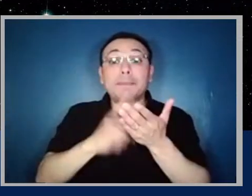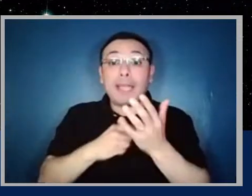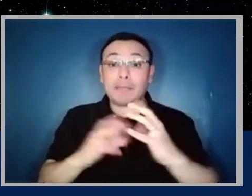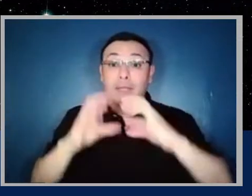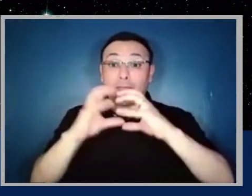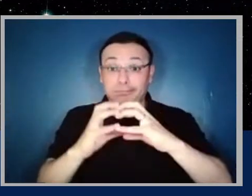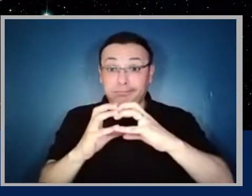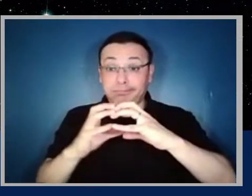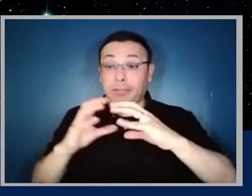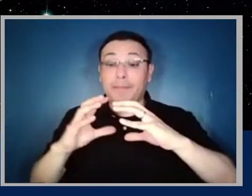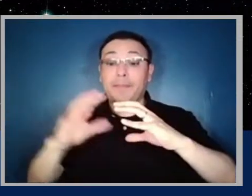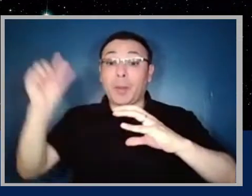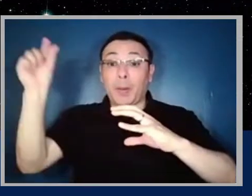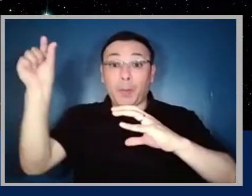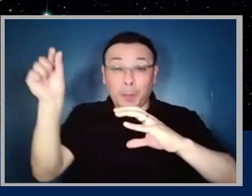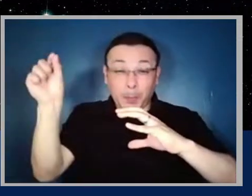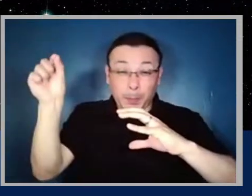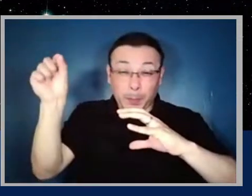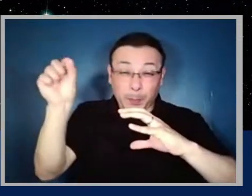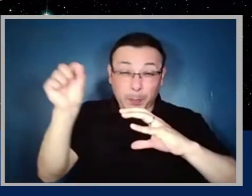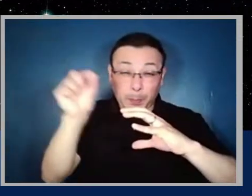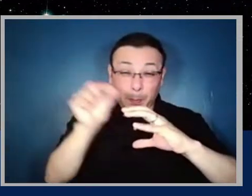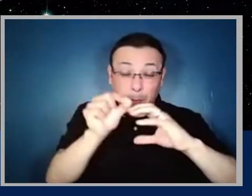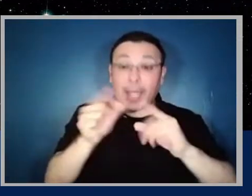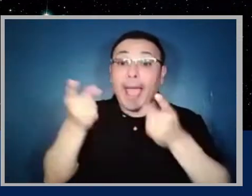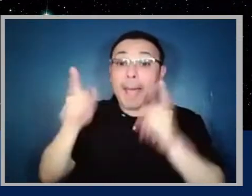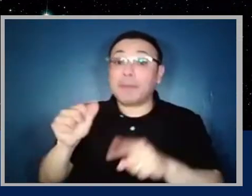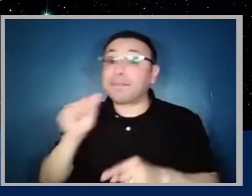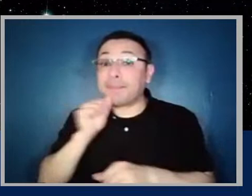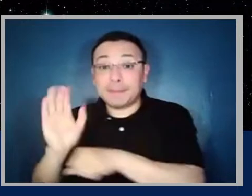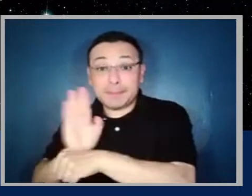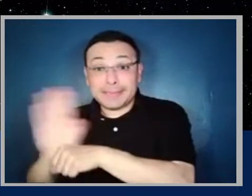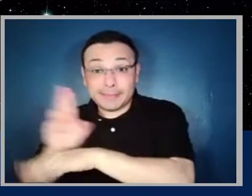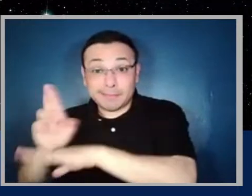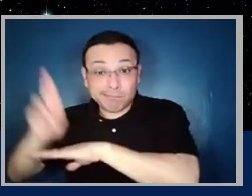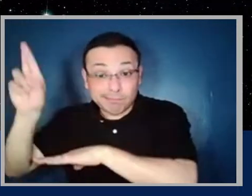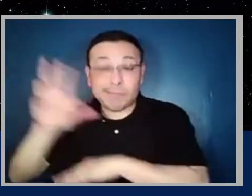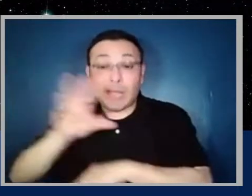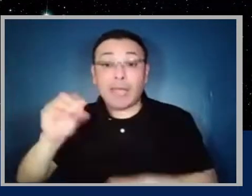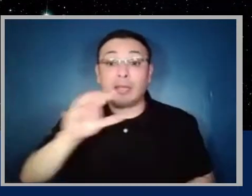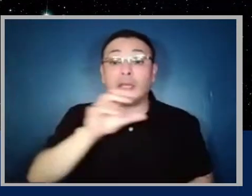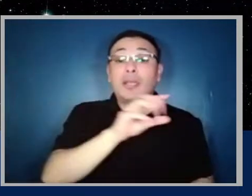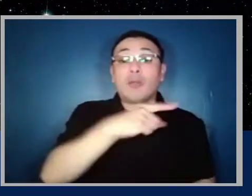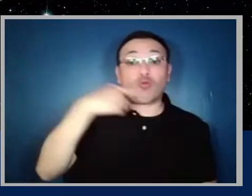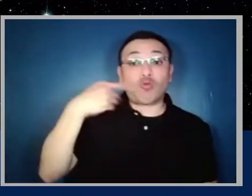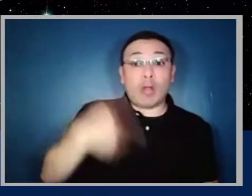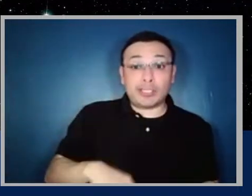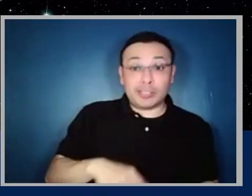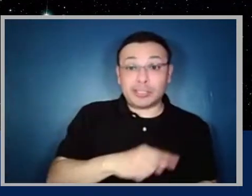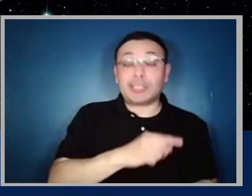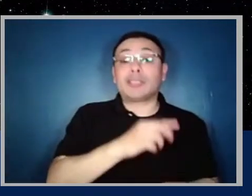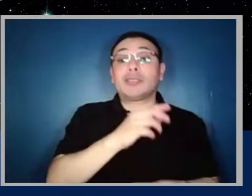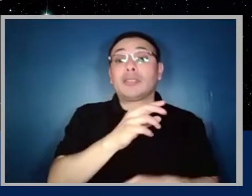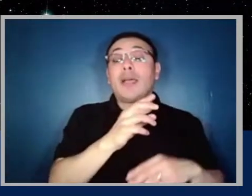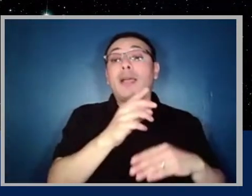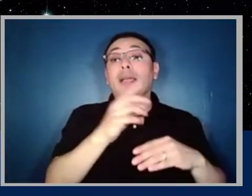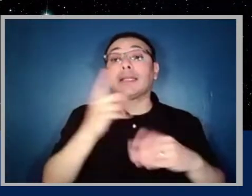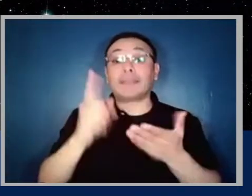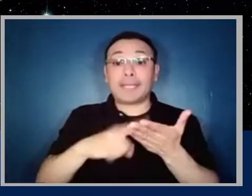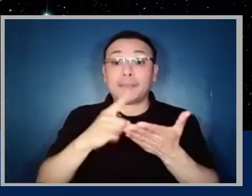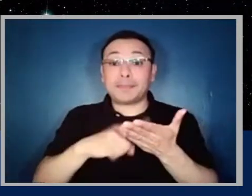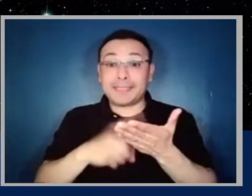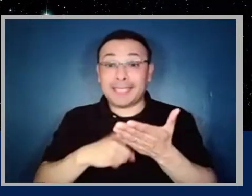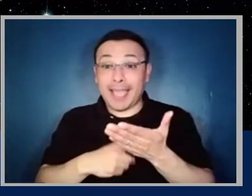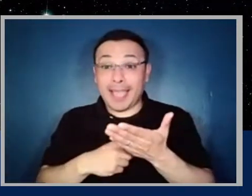happen for commercial in Soyuz, and it has happened in Soyuz before, where you could come in, instead of your normal entry interface, you